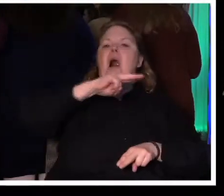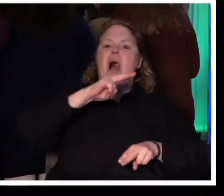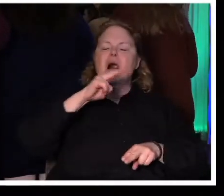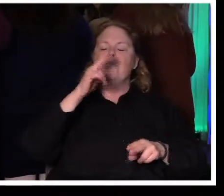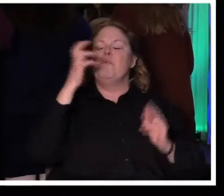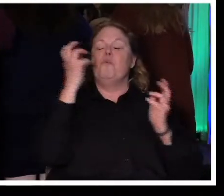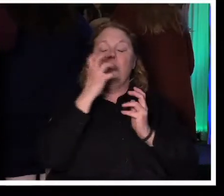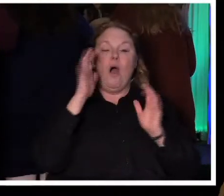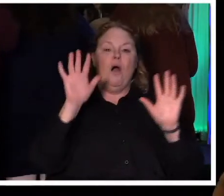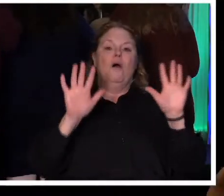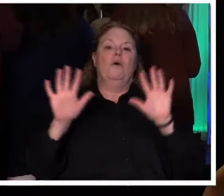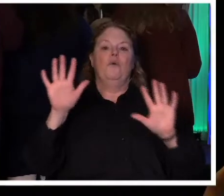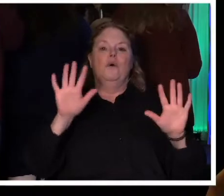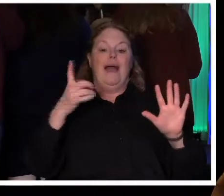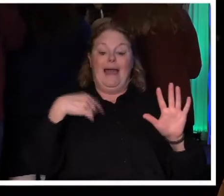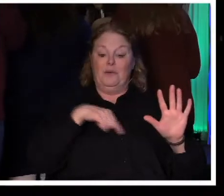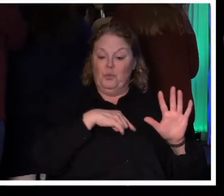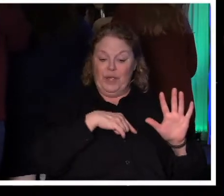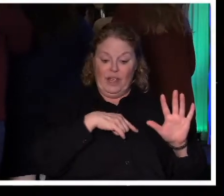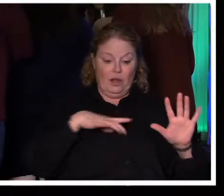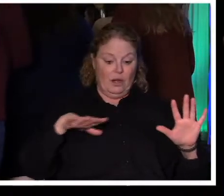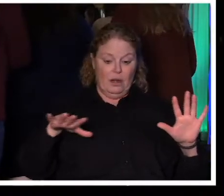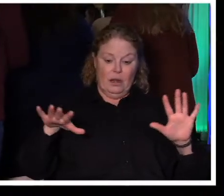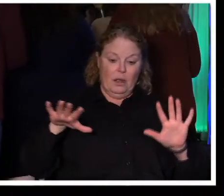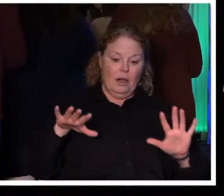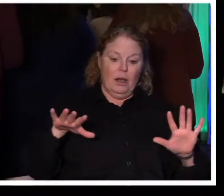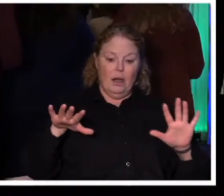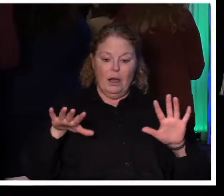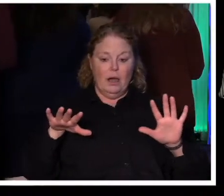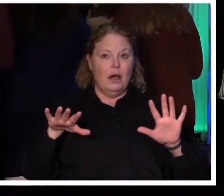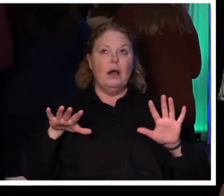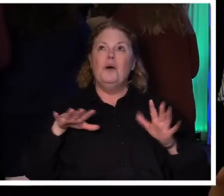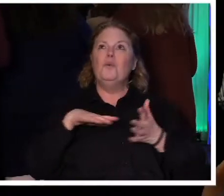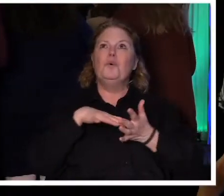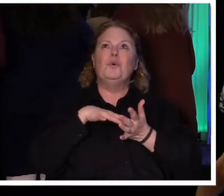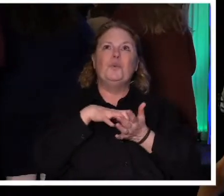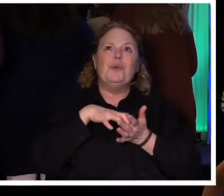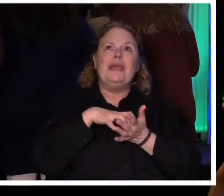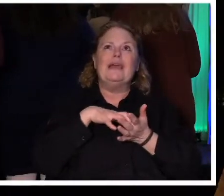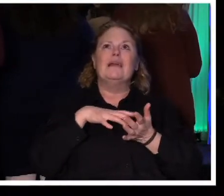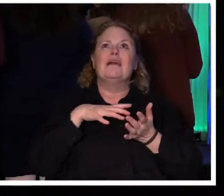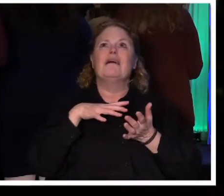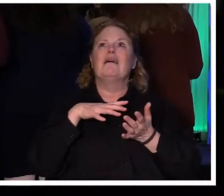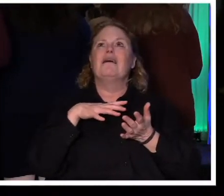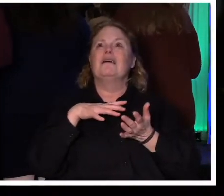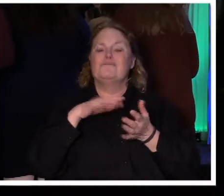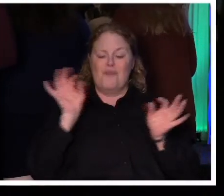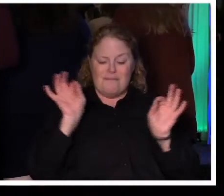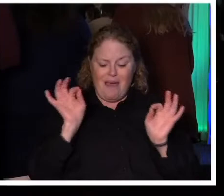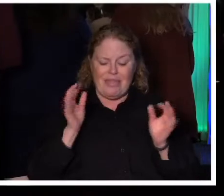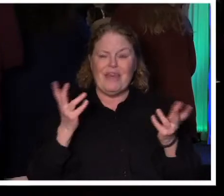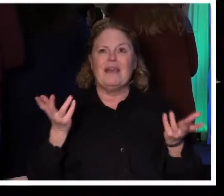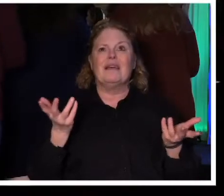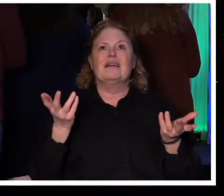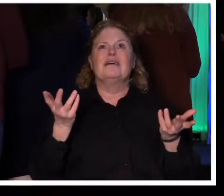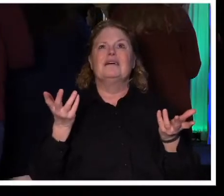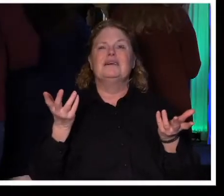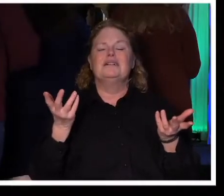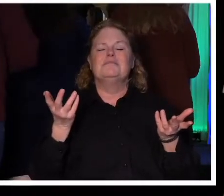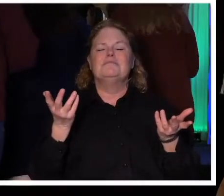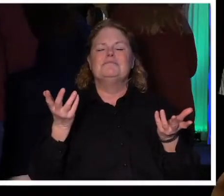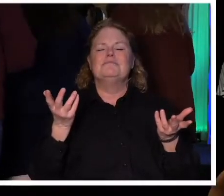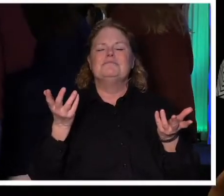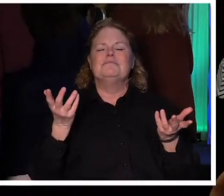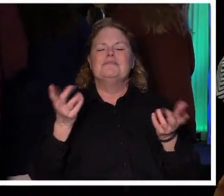and recognize how weak, how needy that we are in the middle of that. And then comes